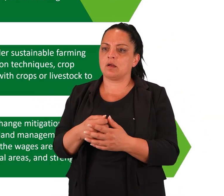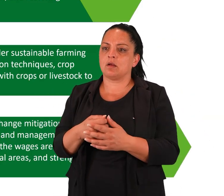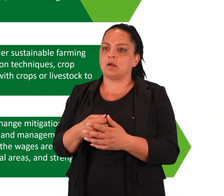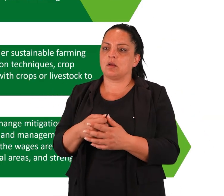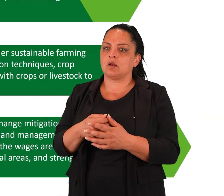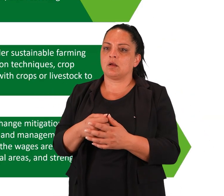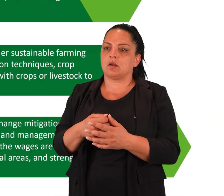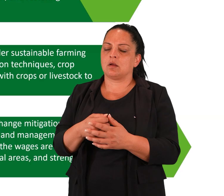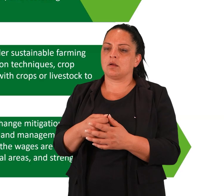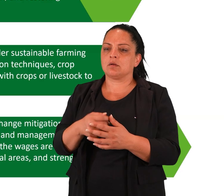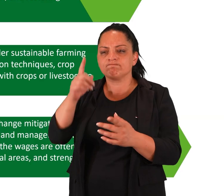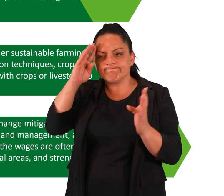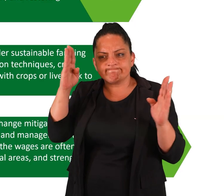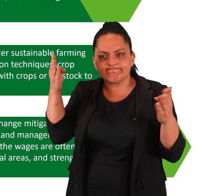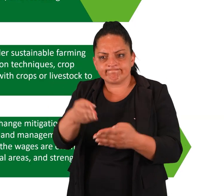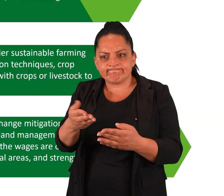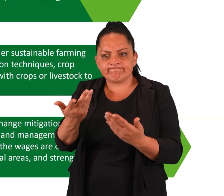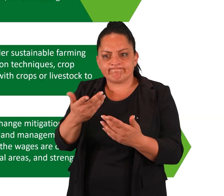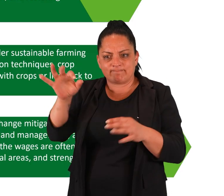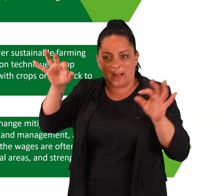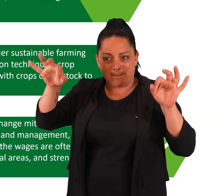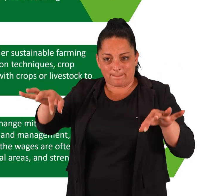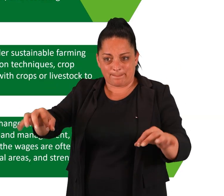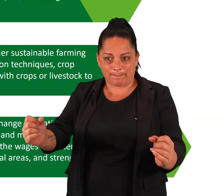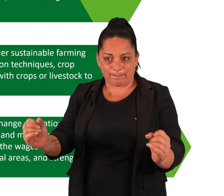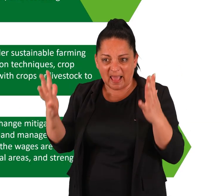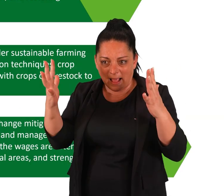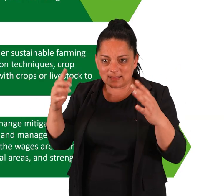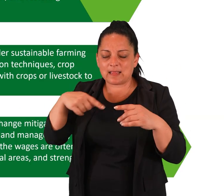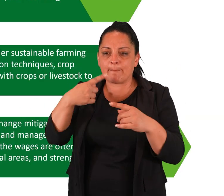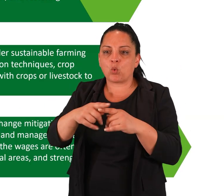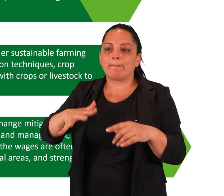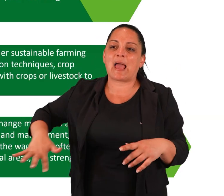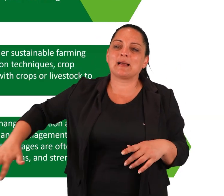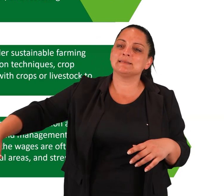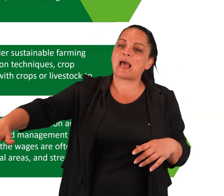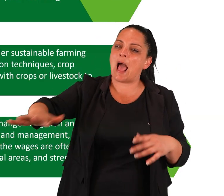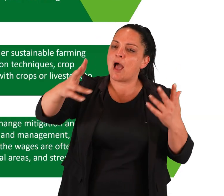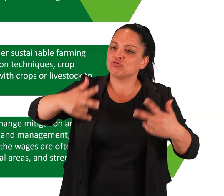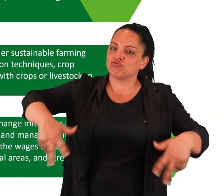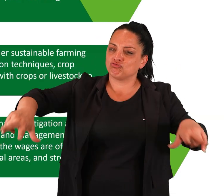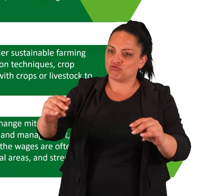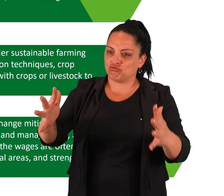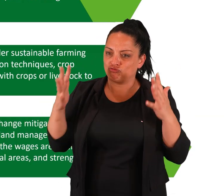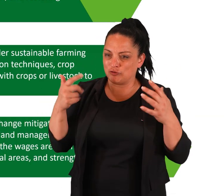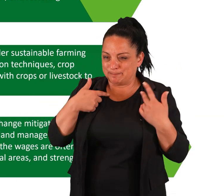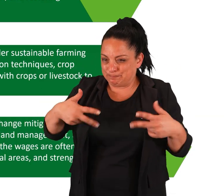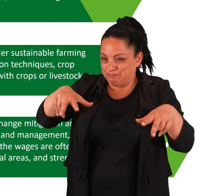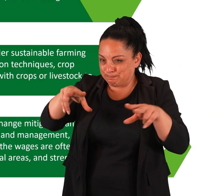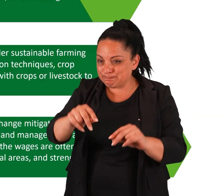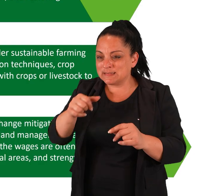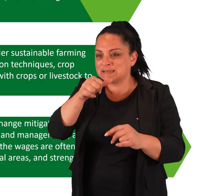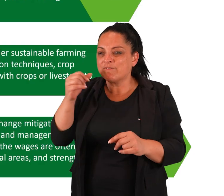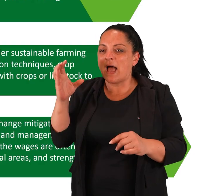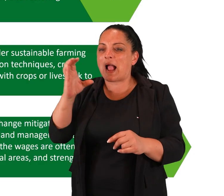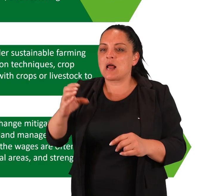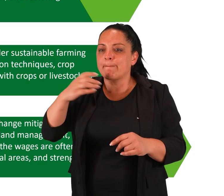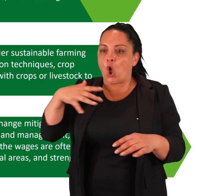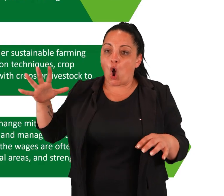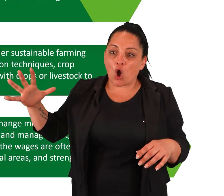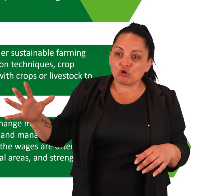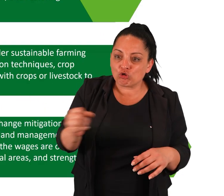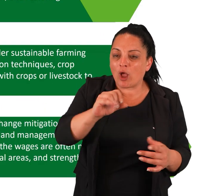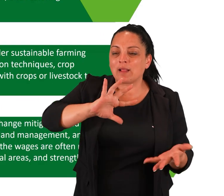tree planting, landscape restoration, and forest rehabilitation. These projects are crucial, as I said, for capturing carbon and preventing the soil